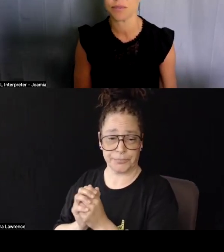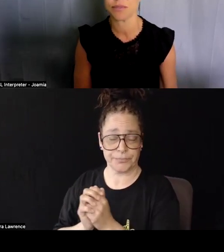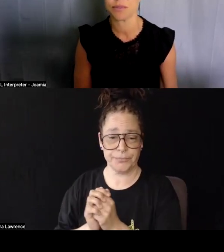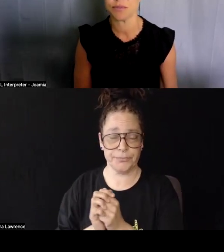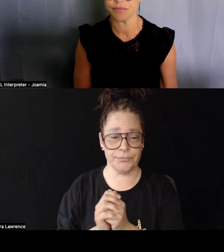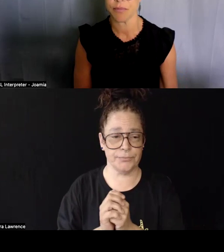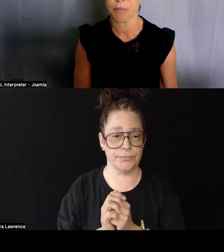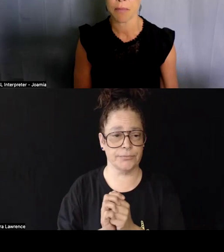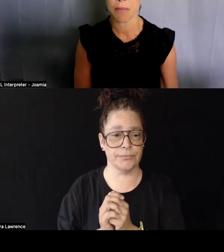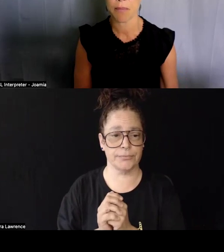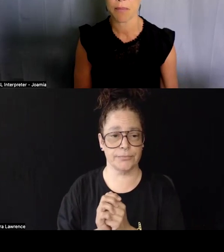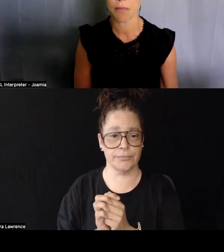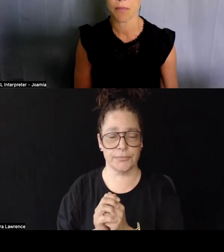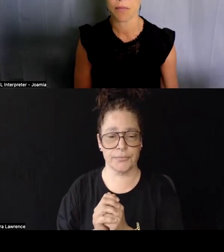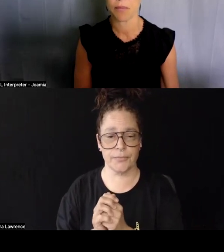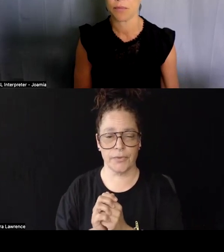students,